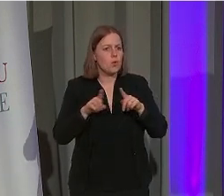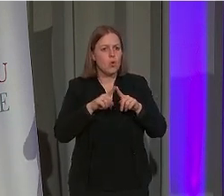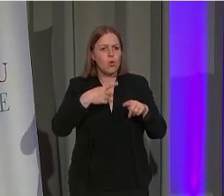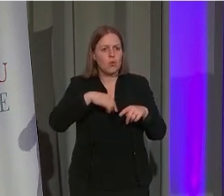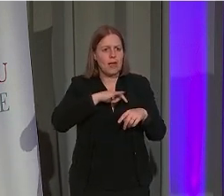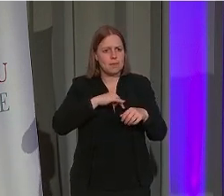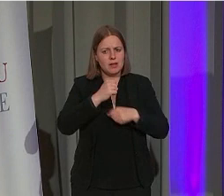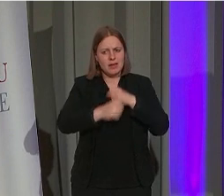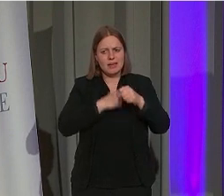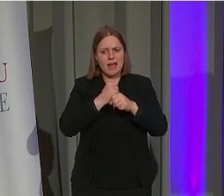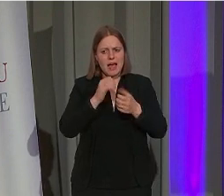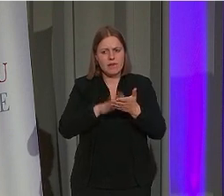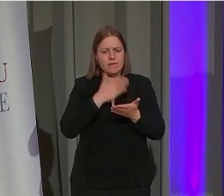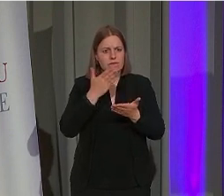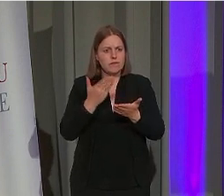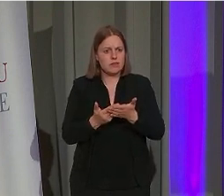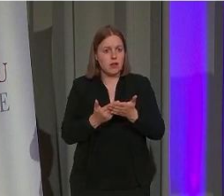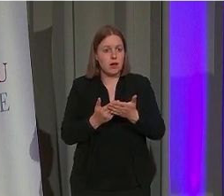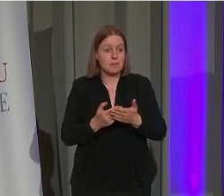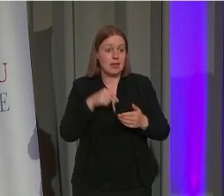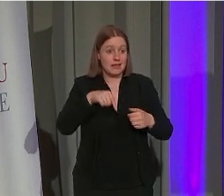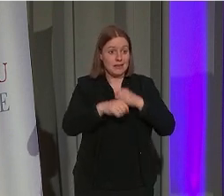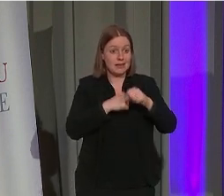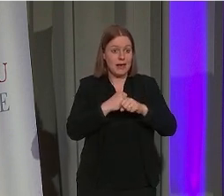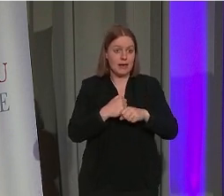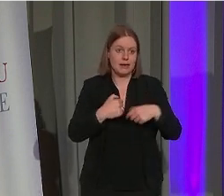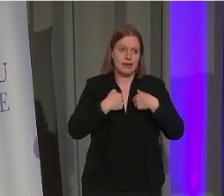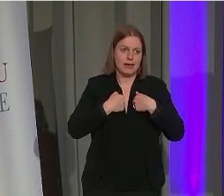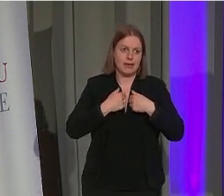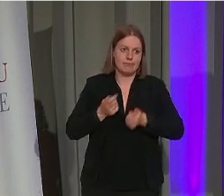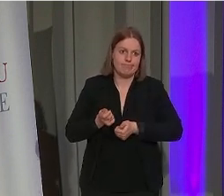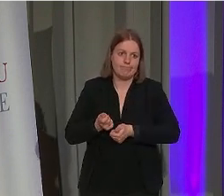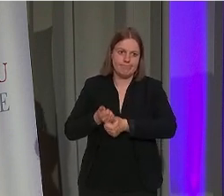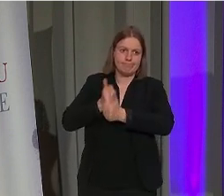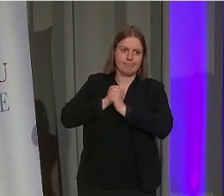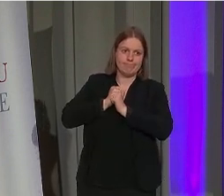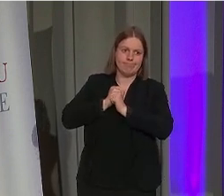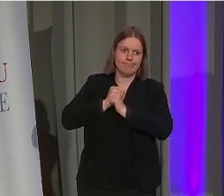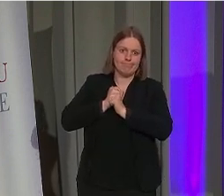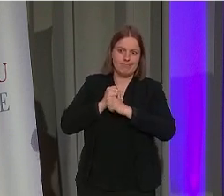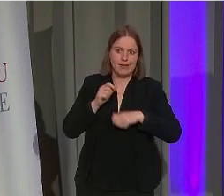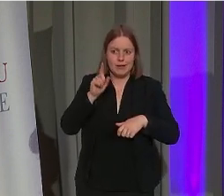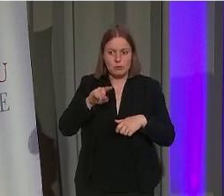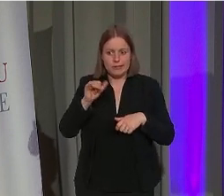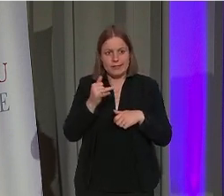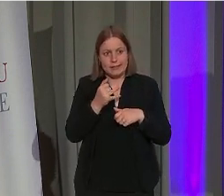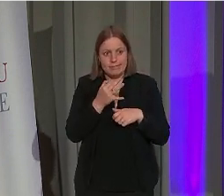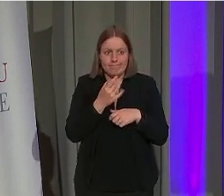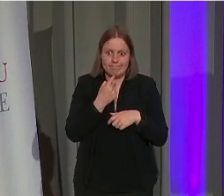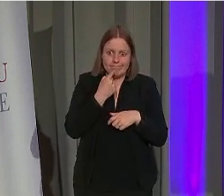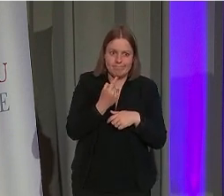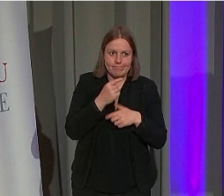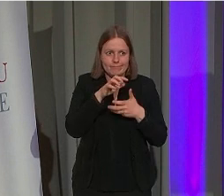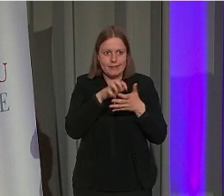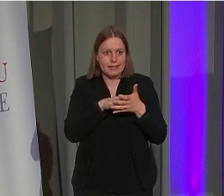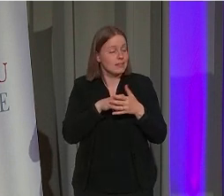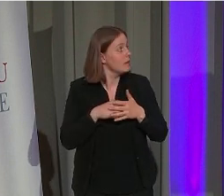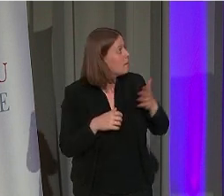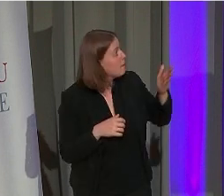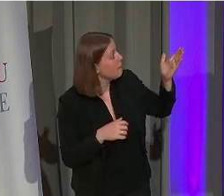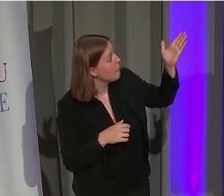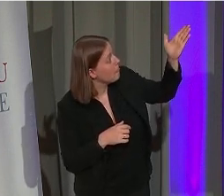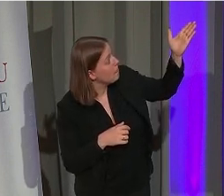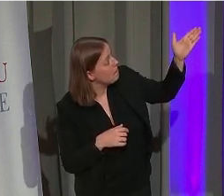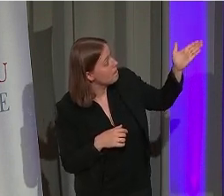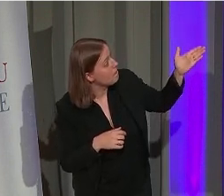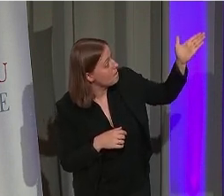We have an annual report, and this year it was my turn to say something in that